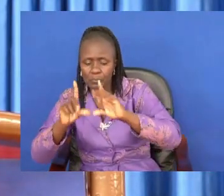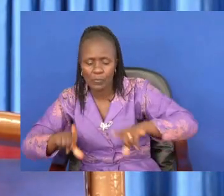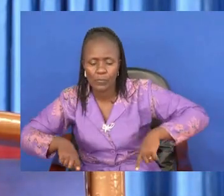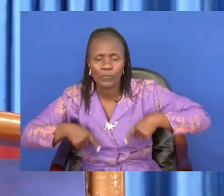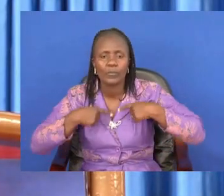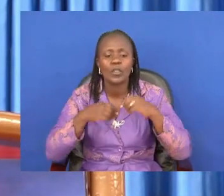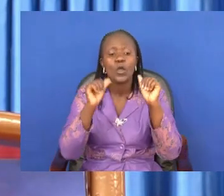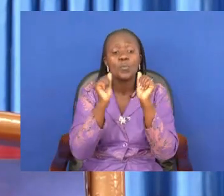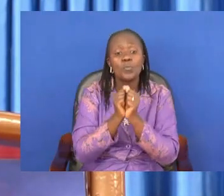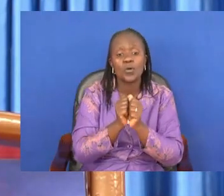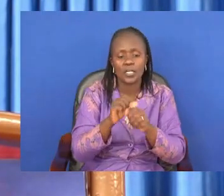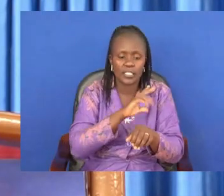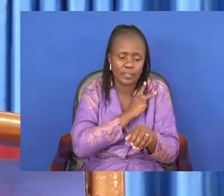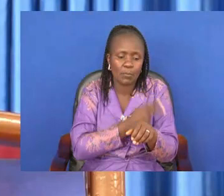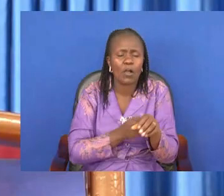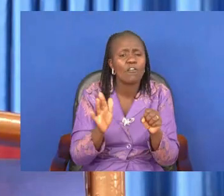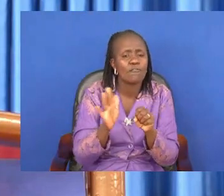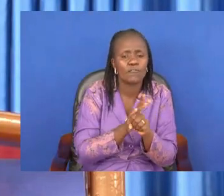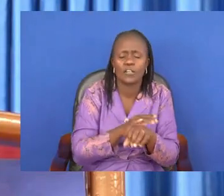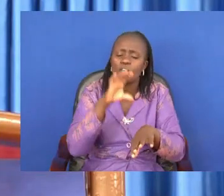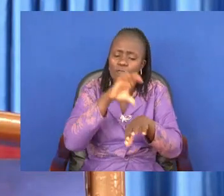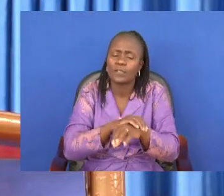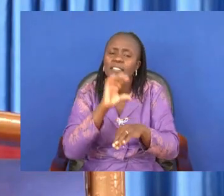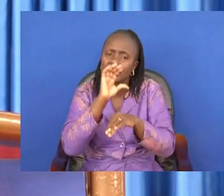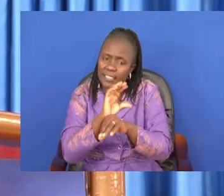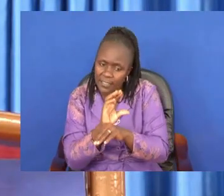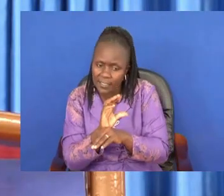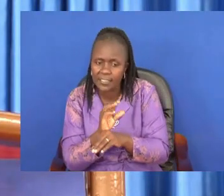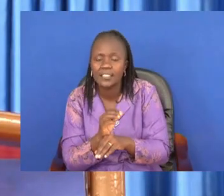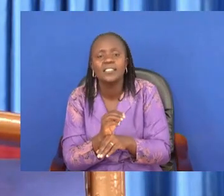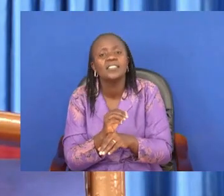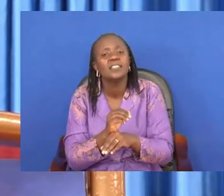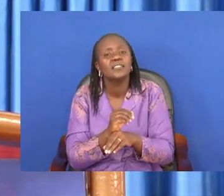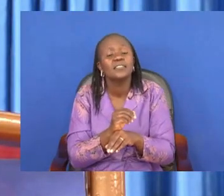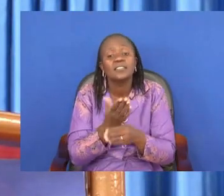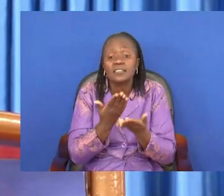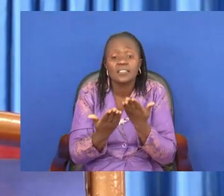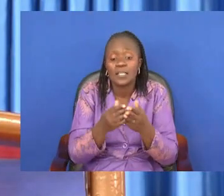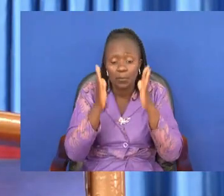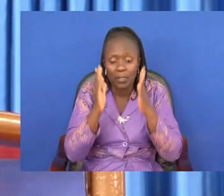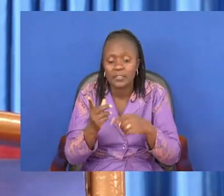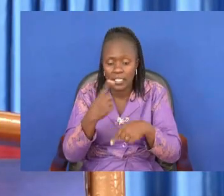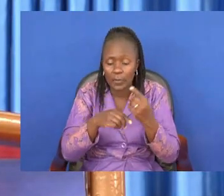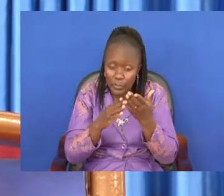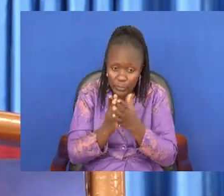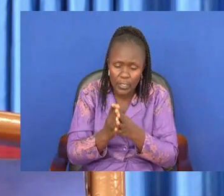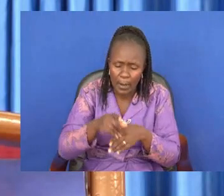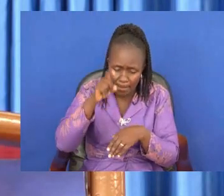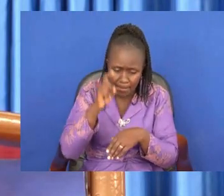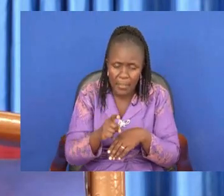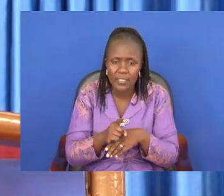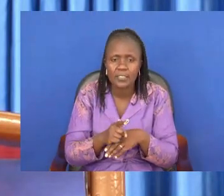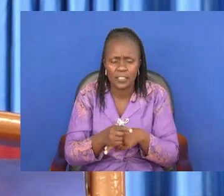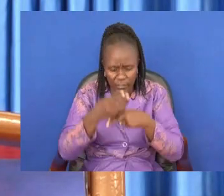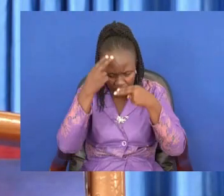Paul is very confident by saying, I am the one who founded the church. So because I founded the church, anybody coming through here, they should also be